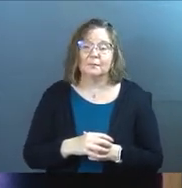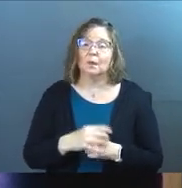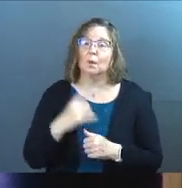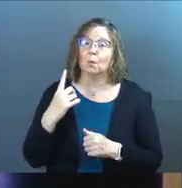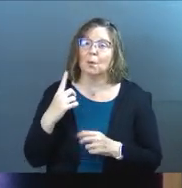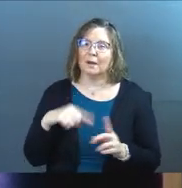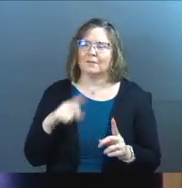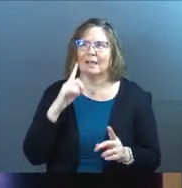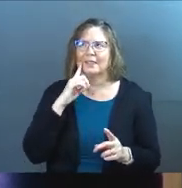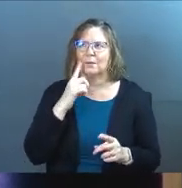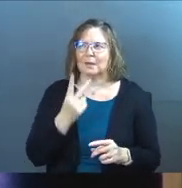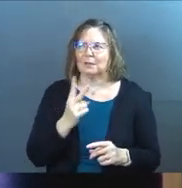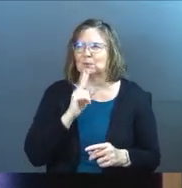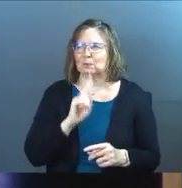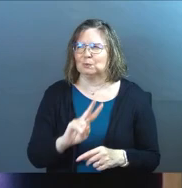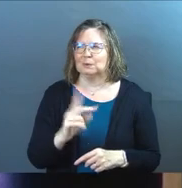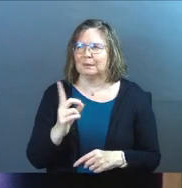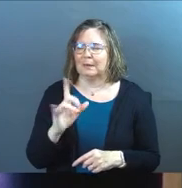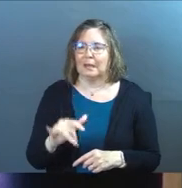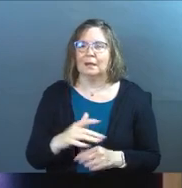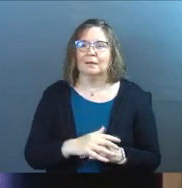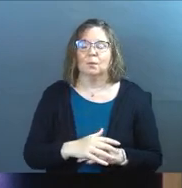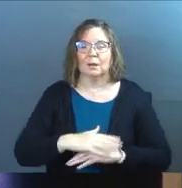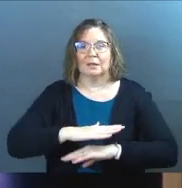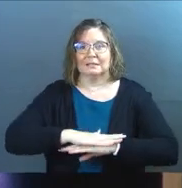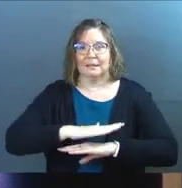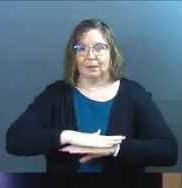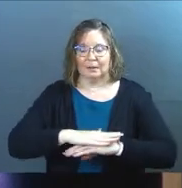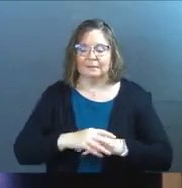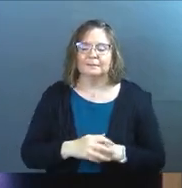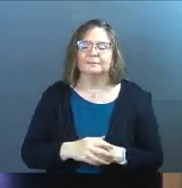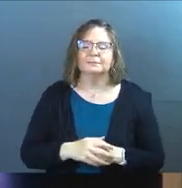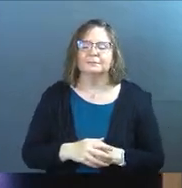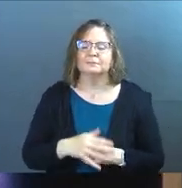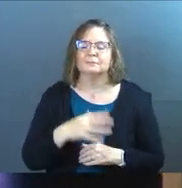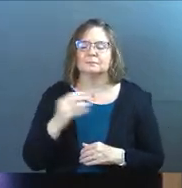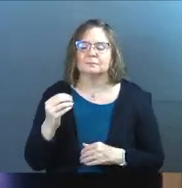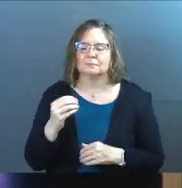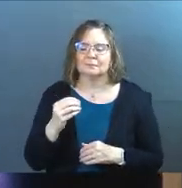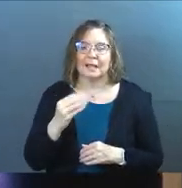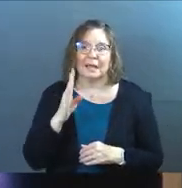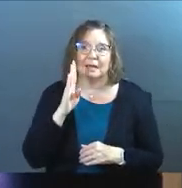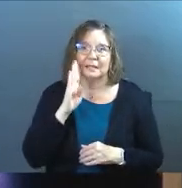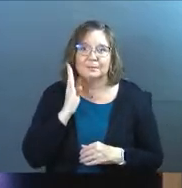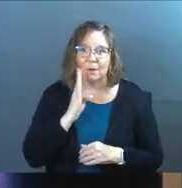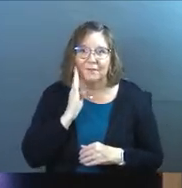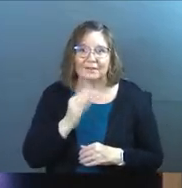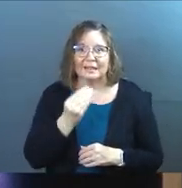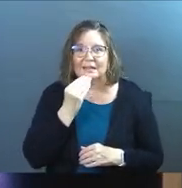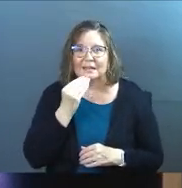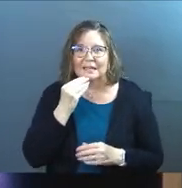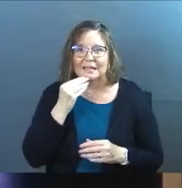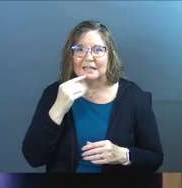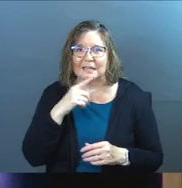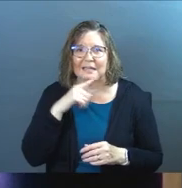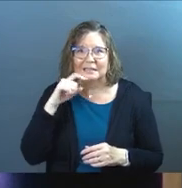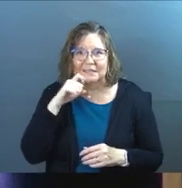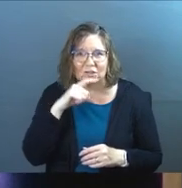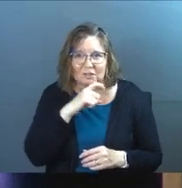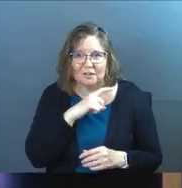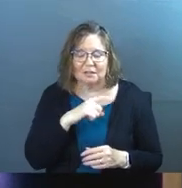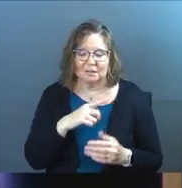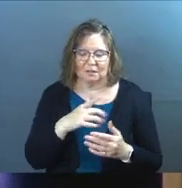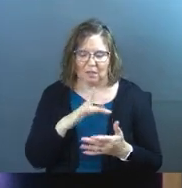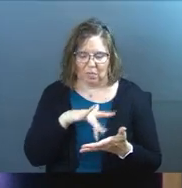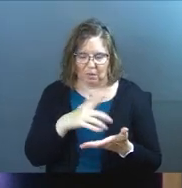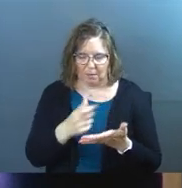But one of them, I think they were like 2 years old or something. We're at the table, and it's breakfast, and they're eating cereal, and they get to the end of their